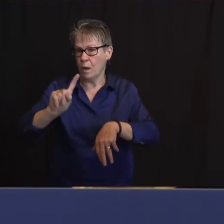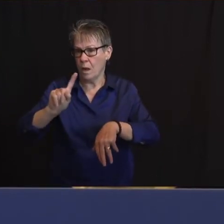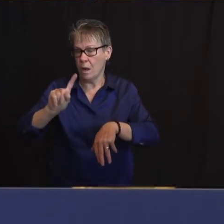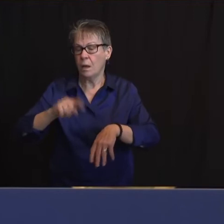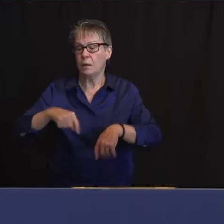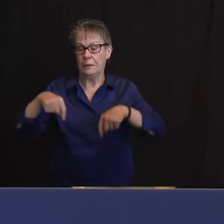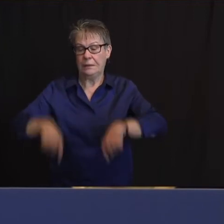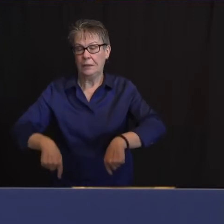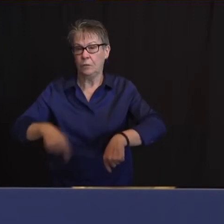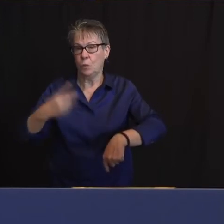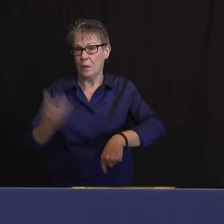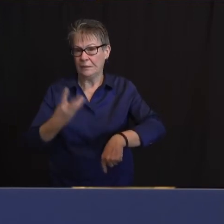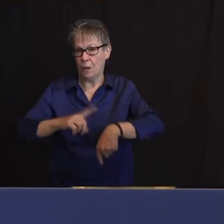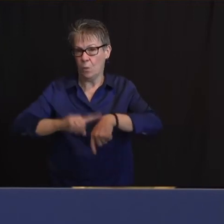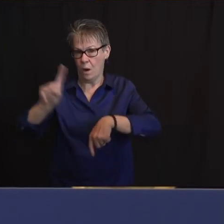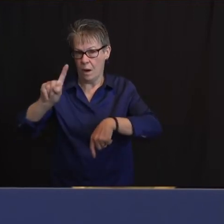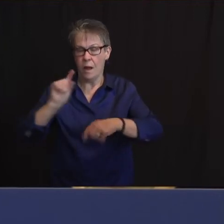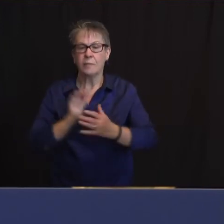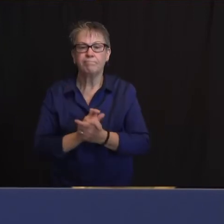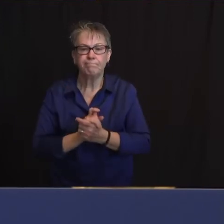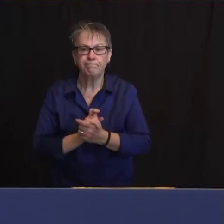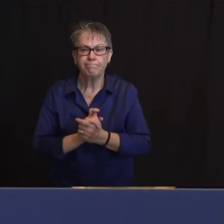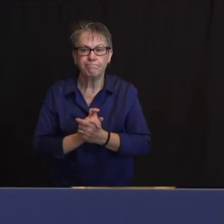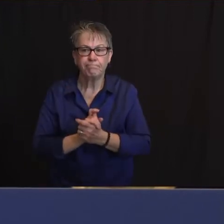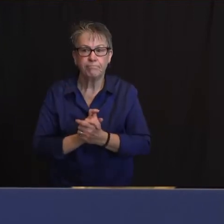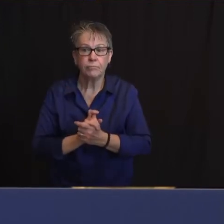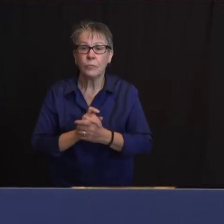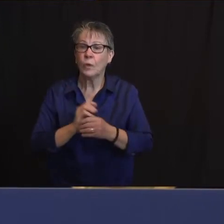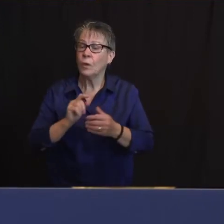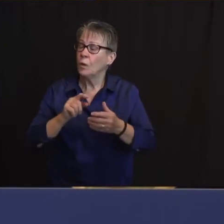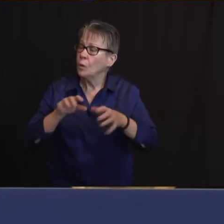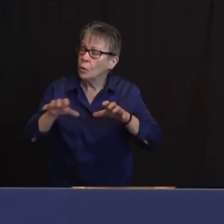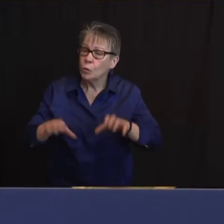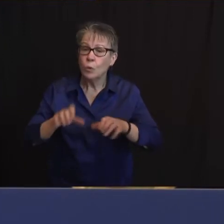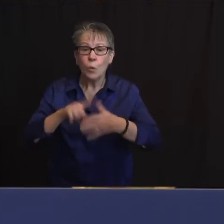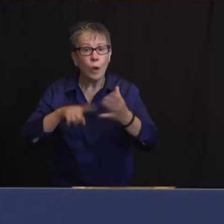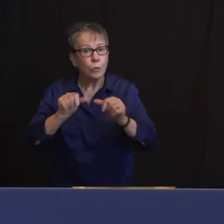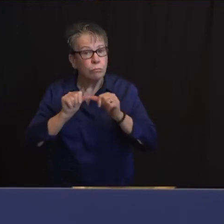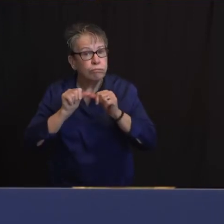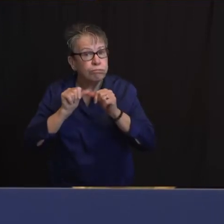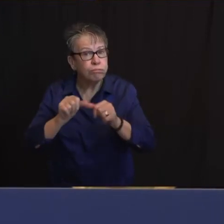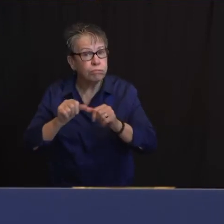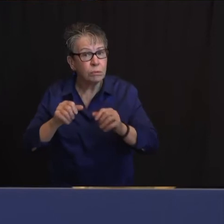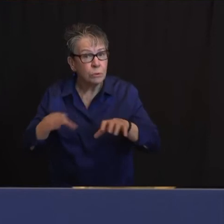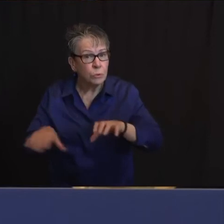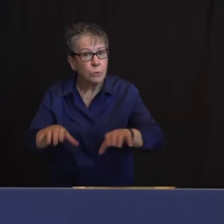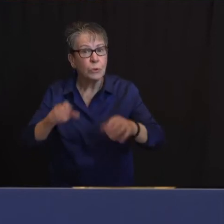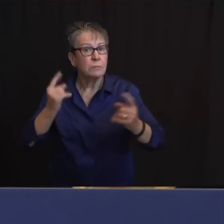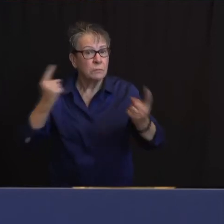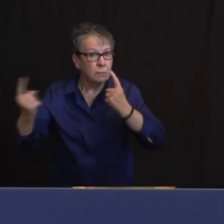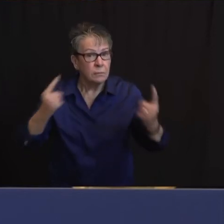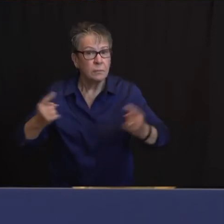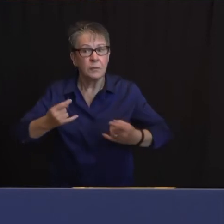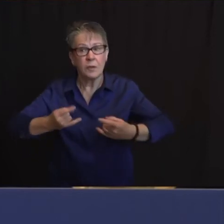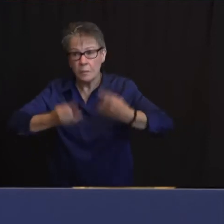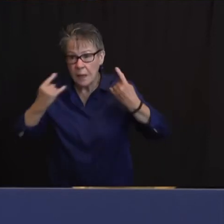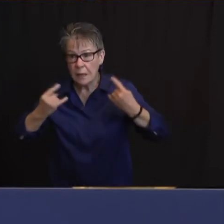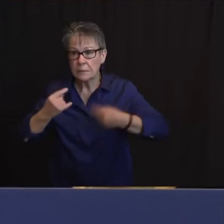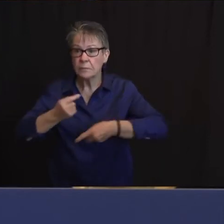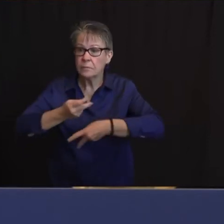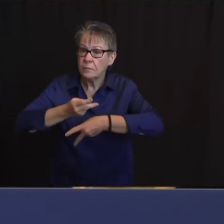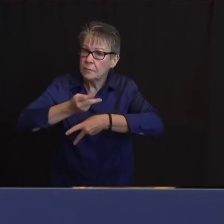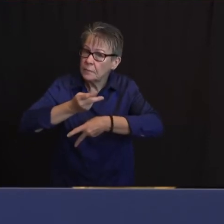I'll be very brief. Just keep doing what you're doing, folks. Wear face masks, stay away from each other. Be particularly careful when you're inside. Wash your